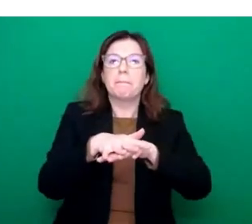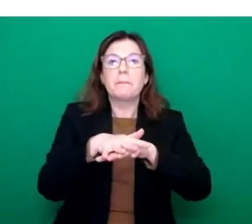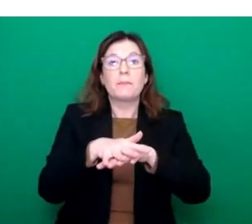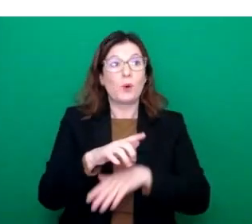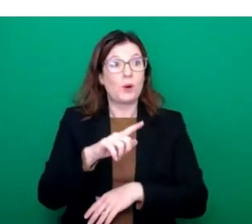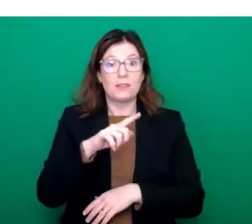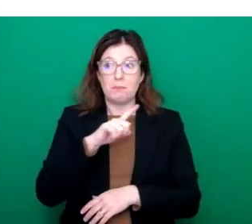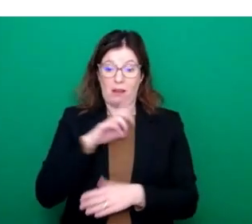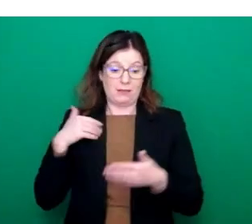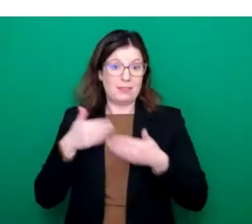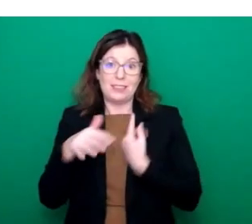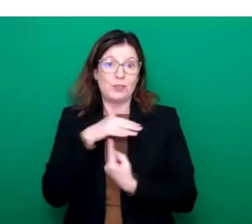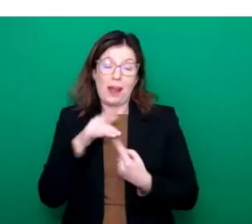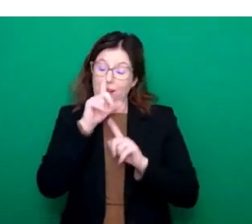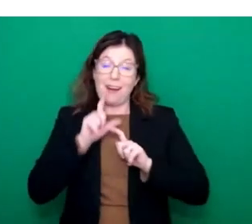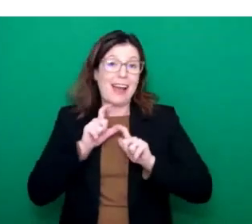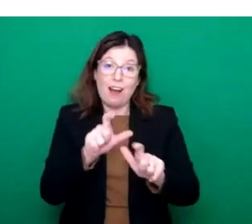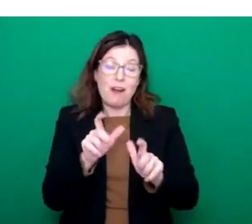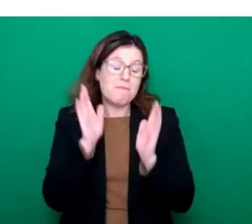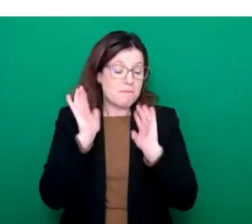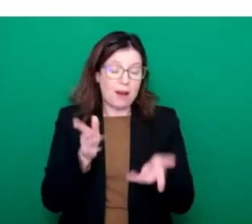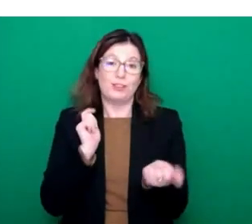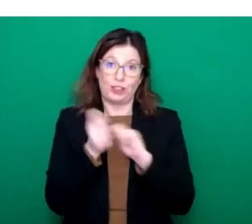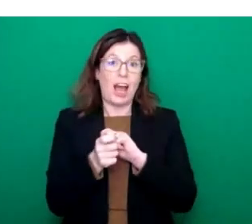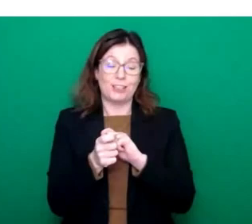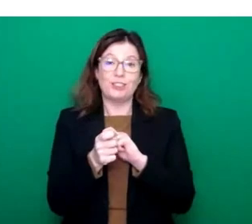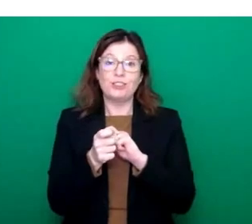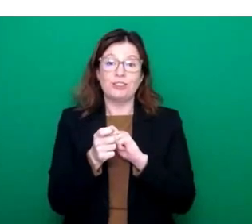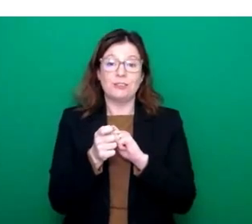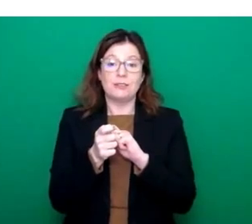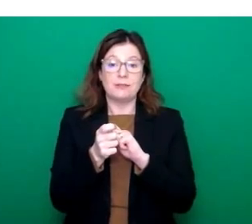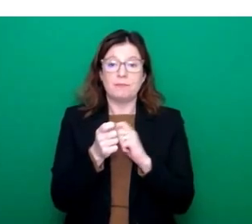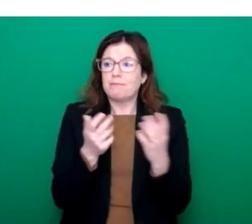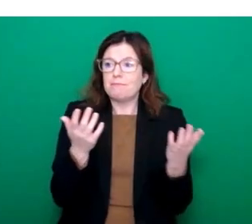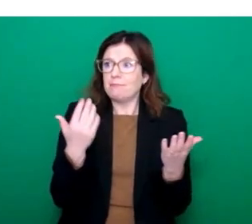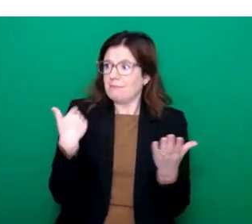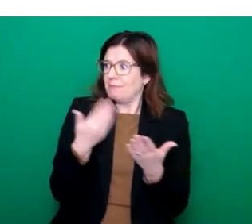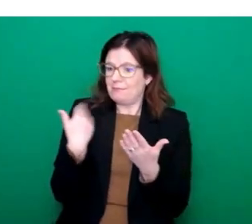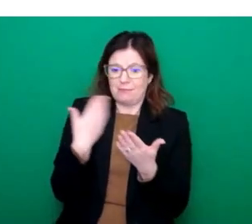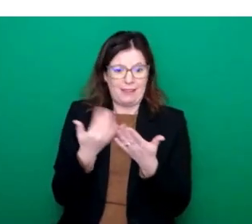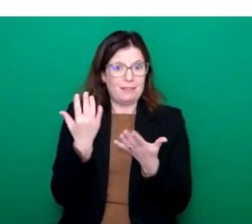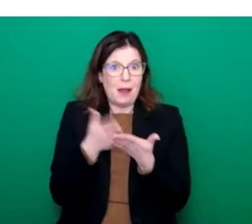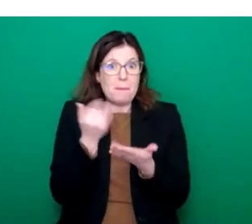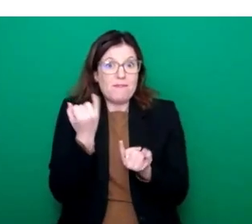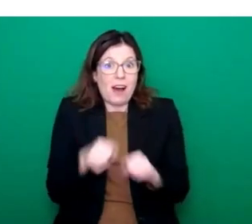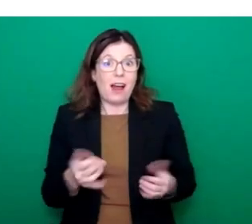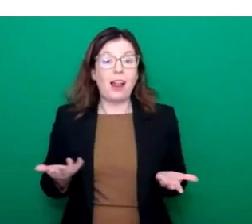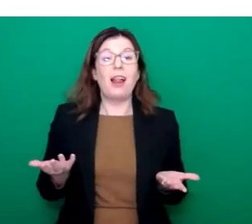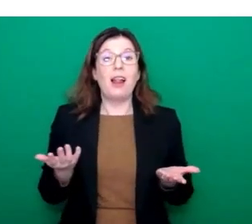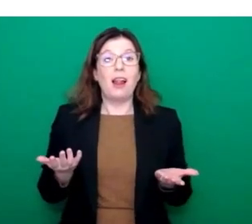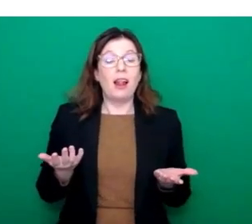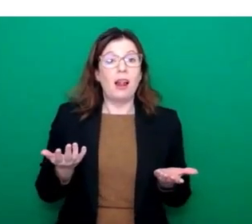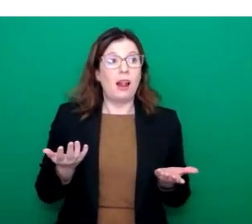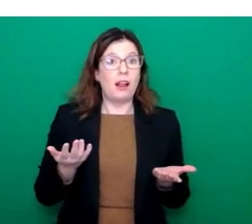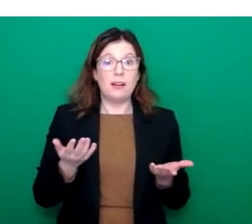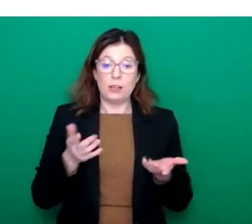change. It's as simple as that. Things have to change. It's just not, doesn't work at the moment. And how do you achieve